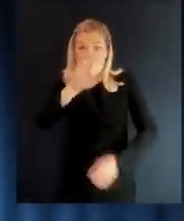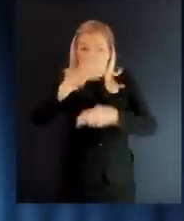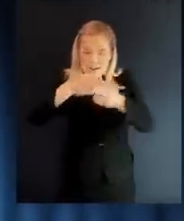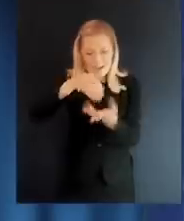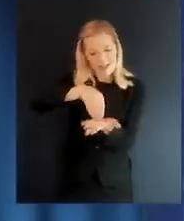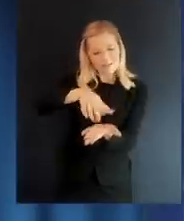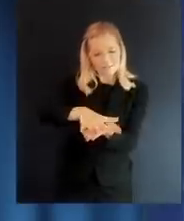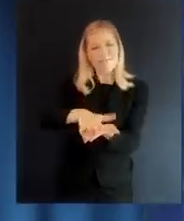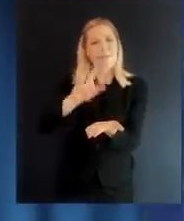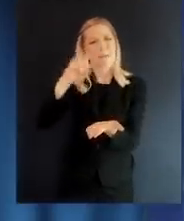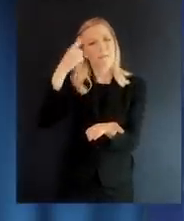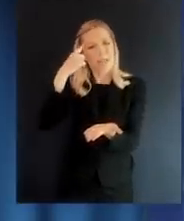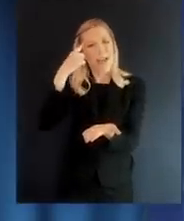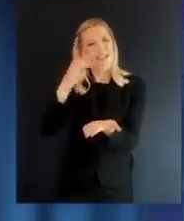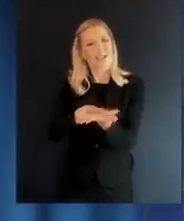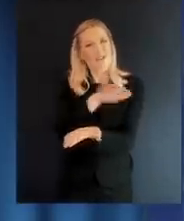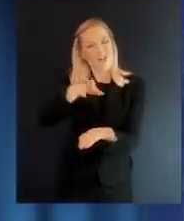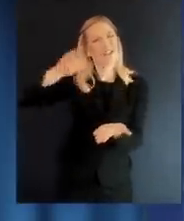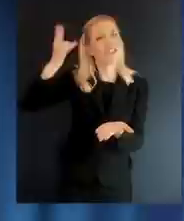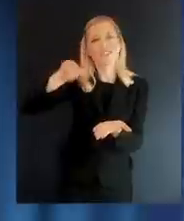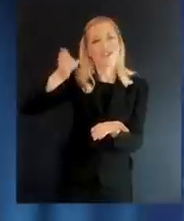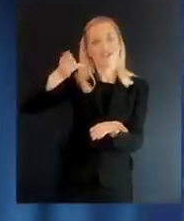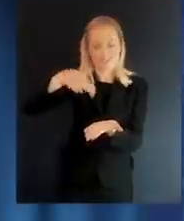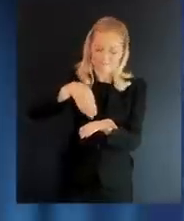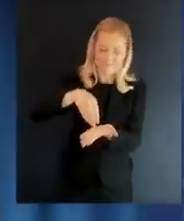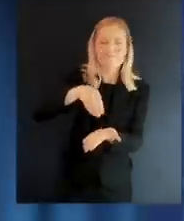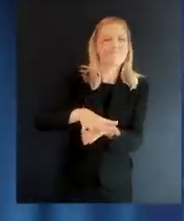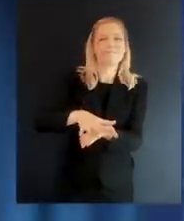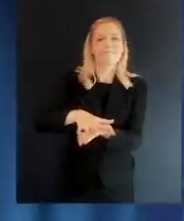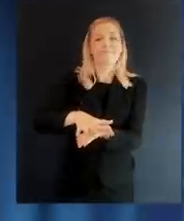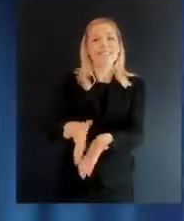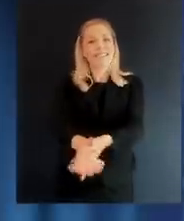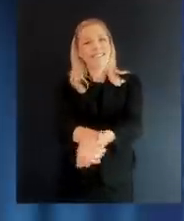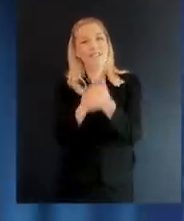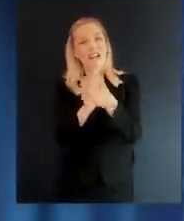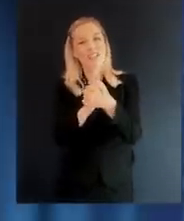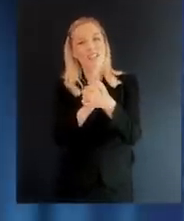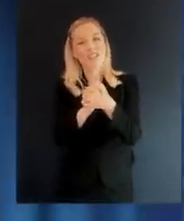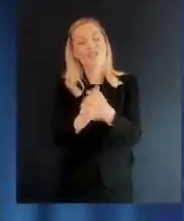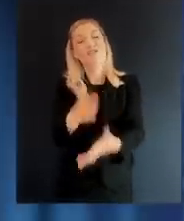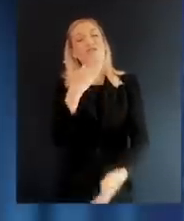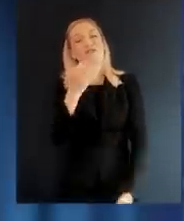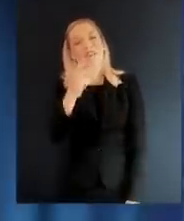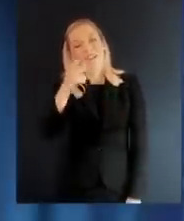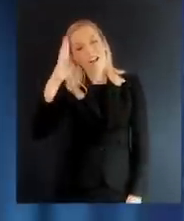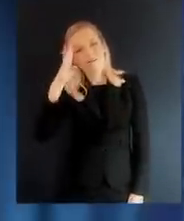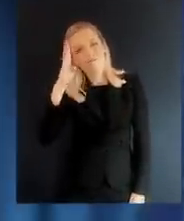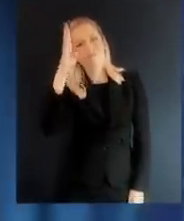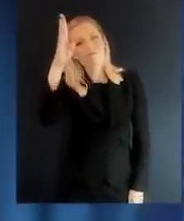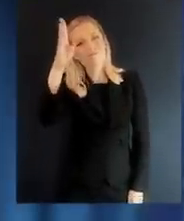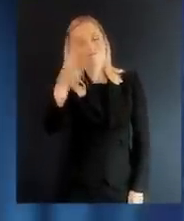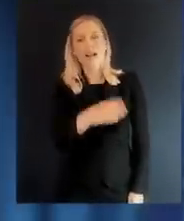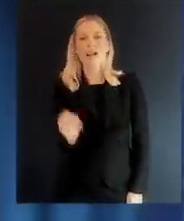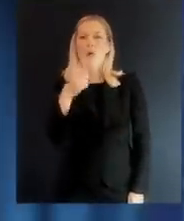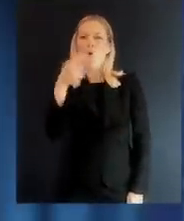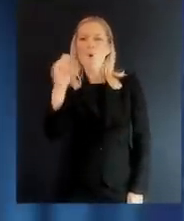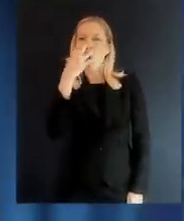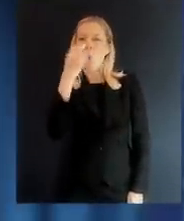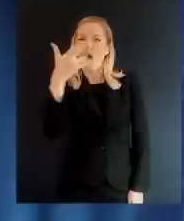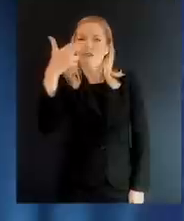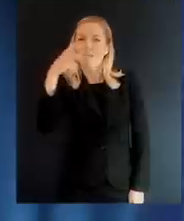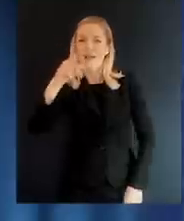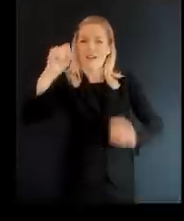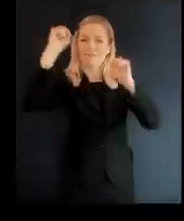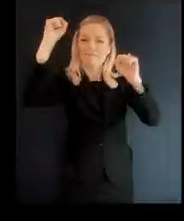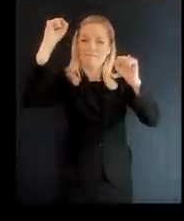history. Congratulations on this momentous occasion. Godspeed and go Wolfpack.